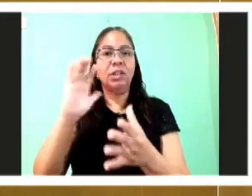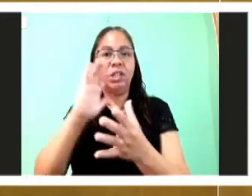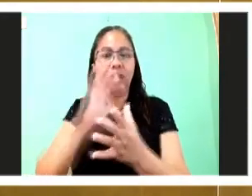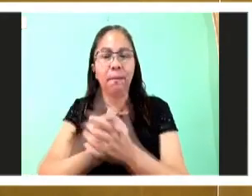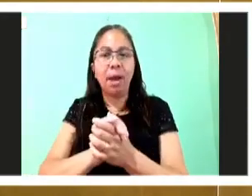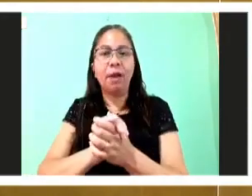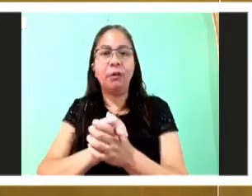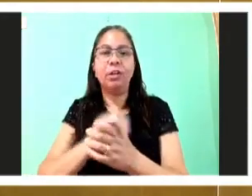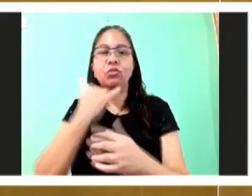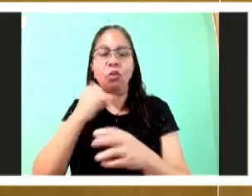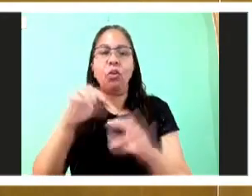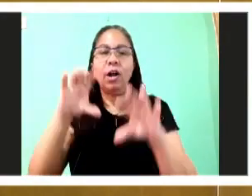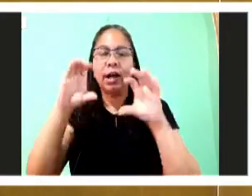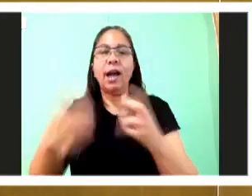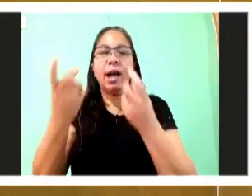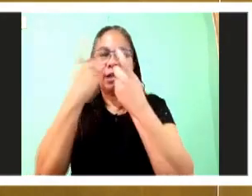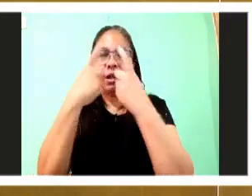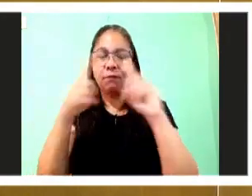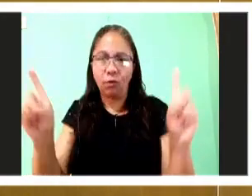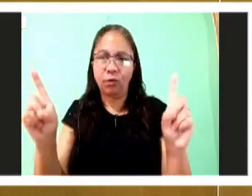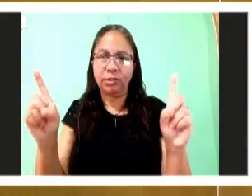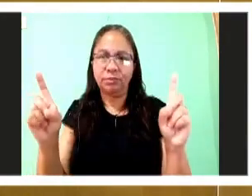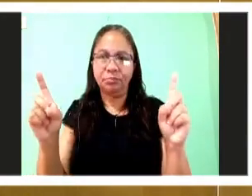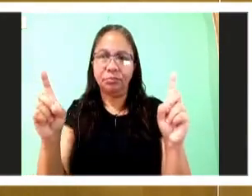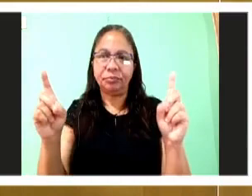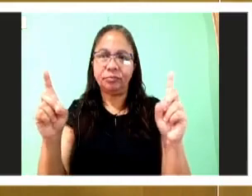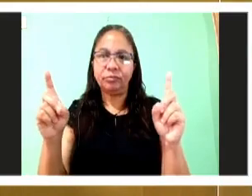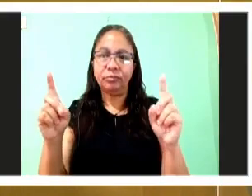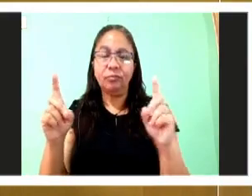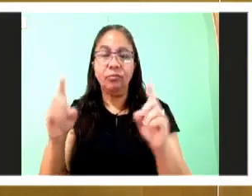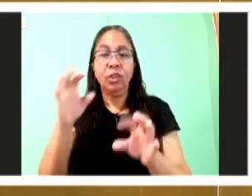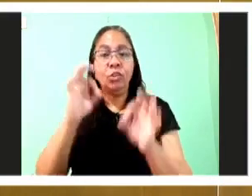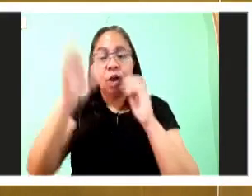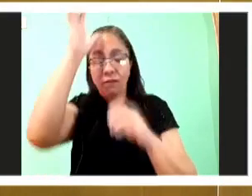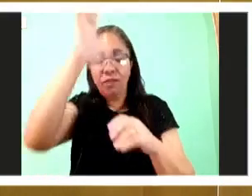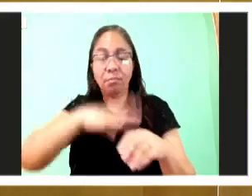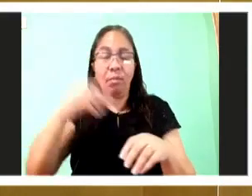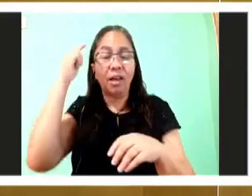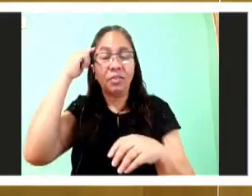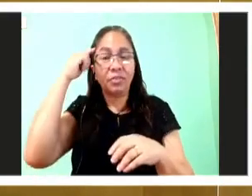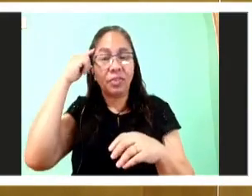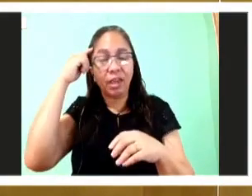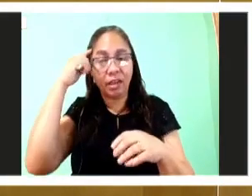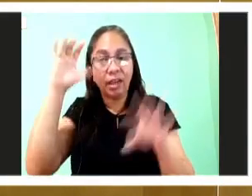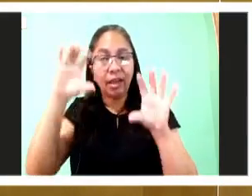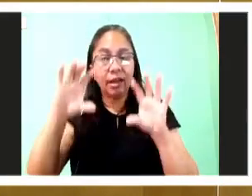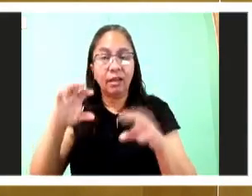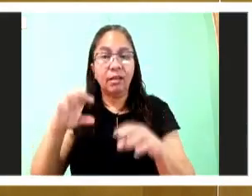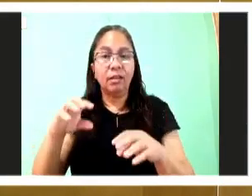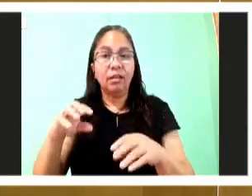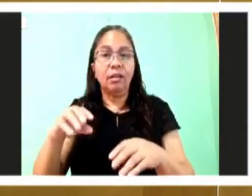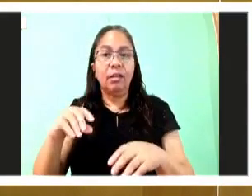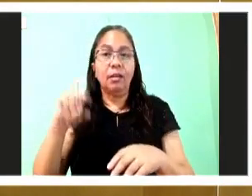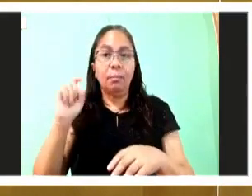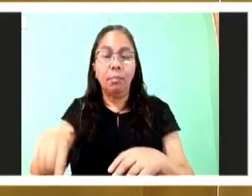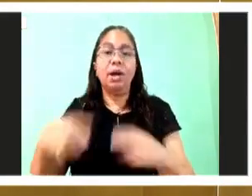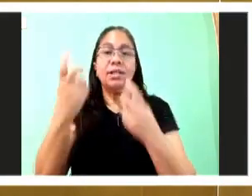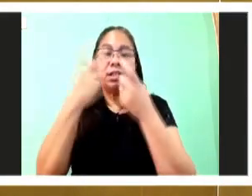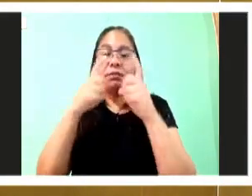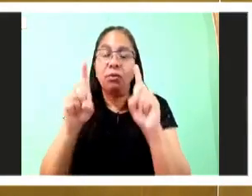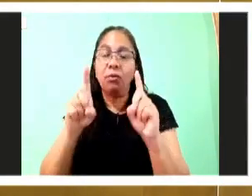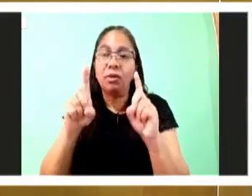divorce. And once a man determines it is an indiscretion worthy of divorce, then it is up to the